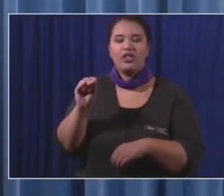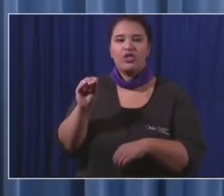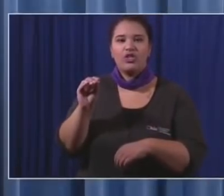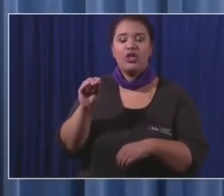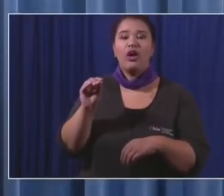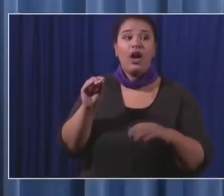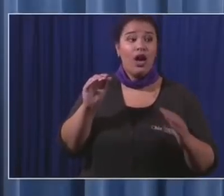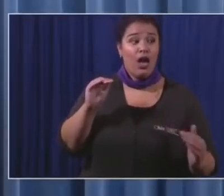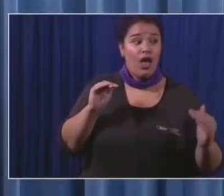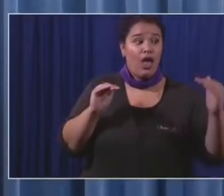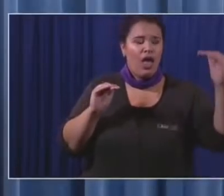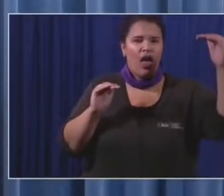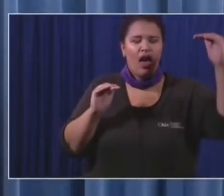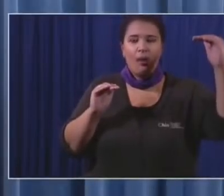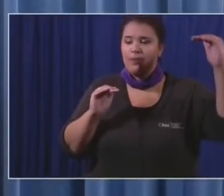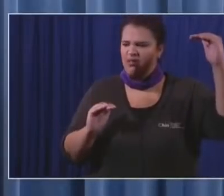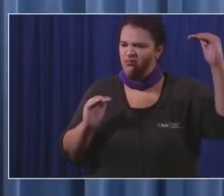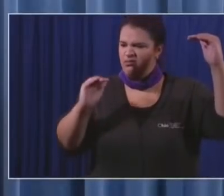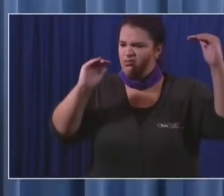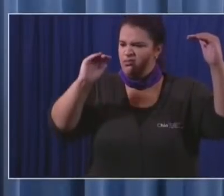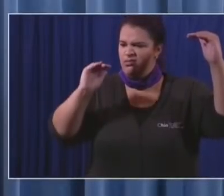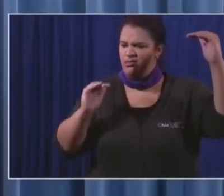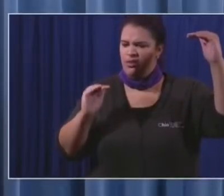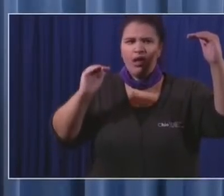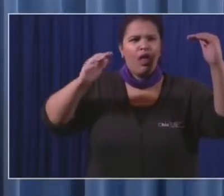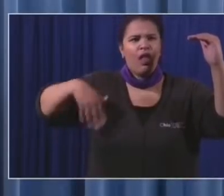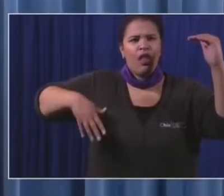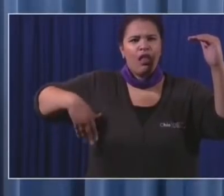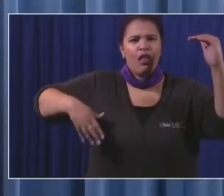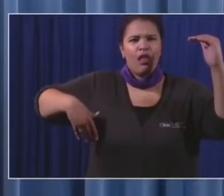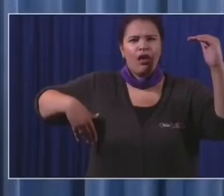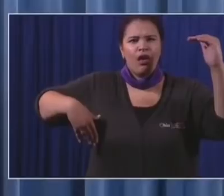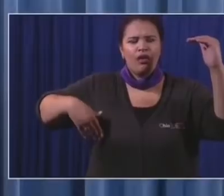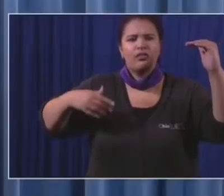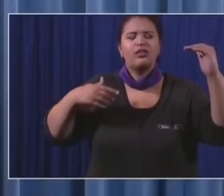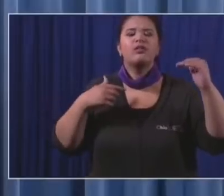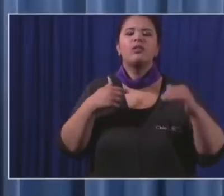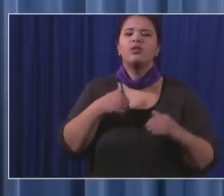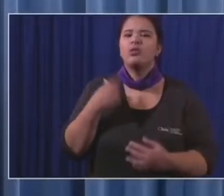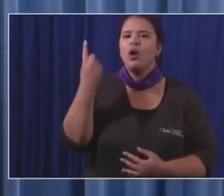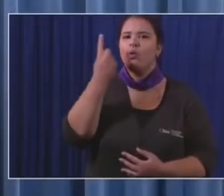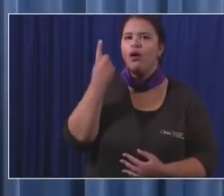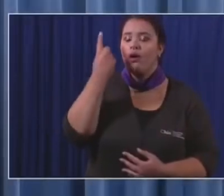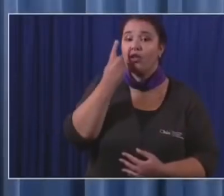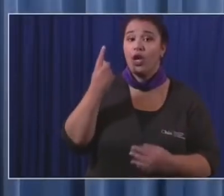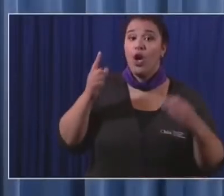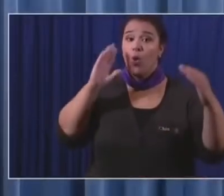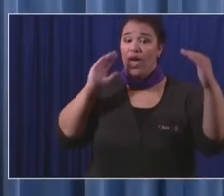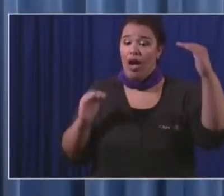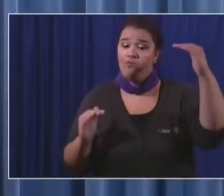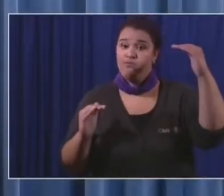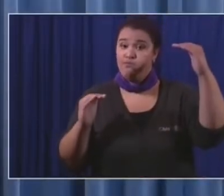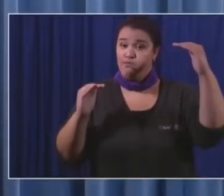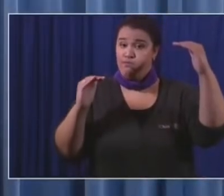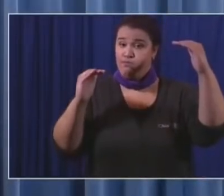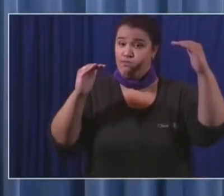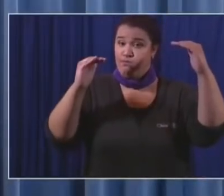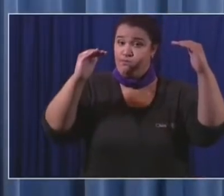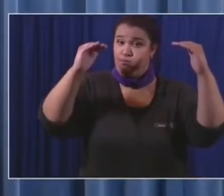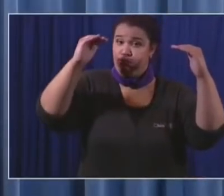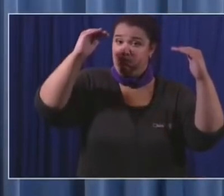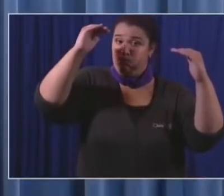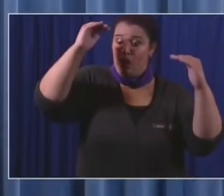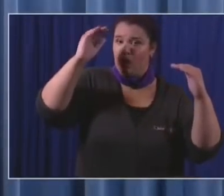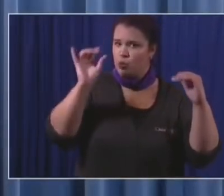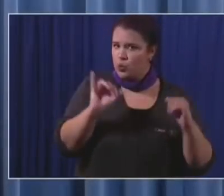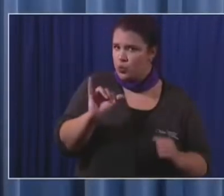Ohio, about the divergence of the case rate versus the death rate. As cases continue to climb, deaths have not yet followed. It doesn't seem